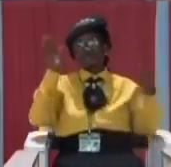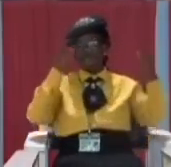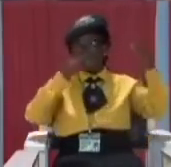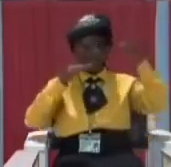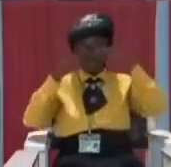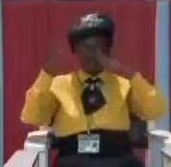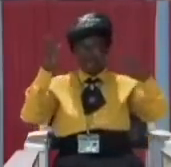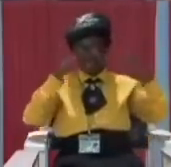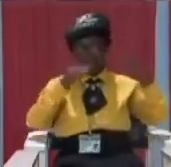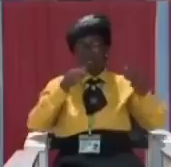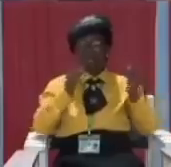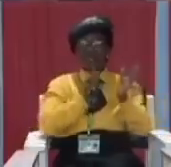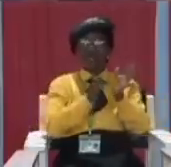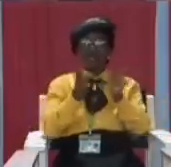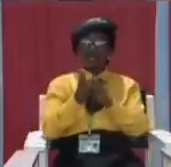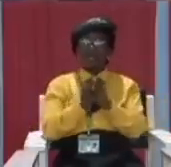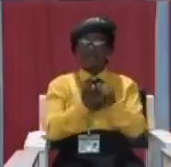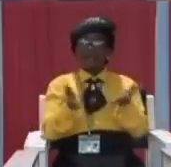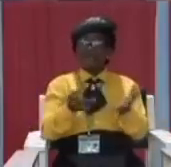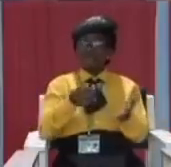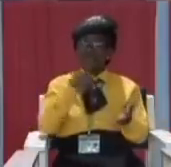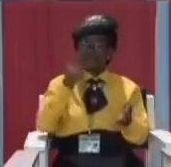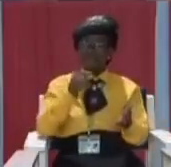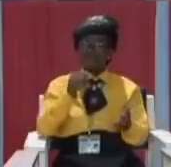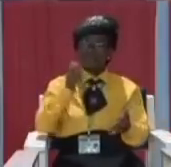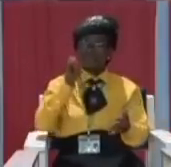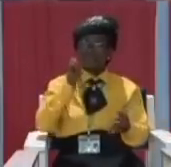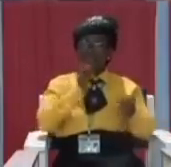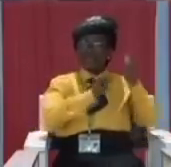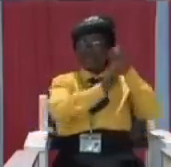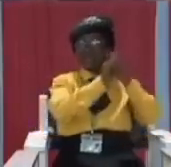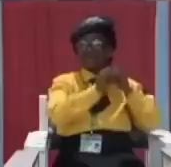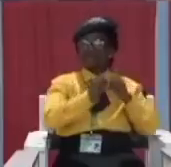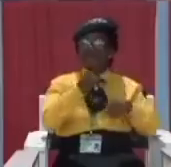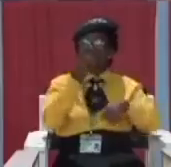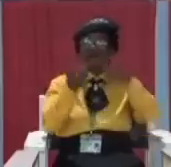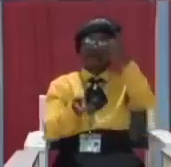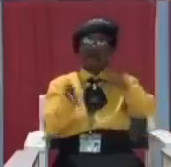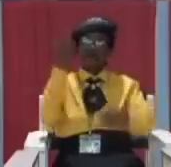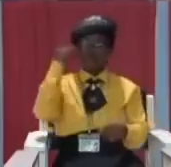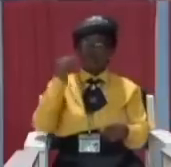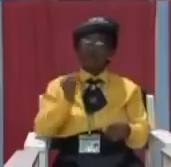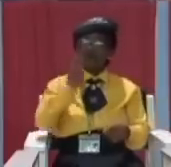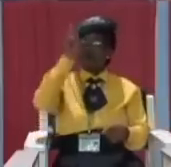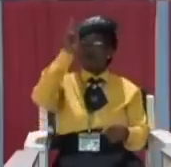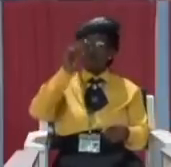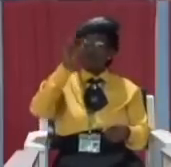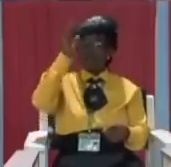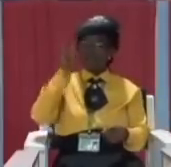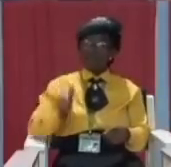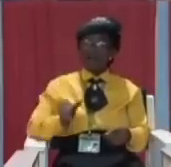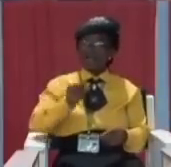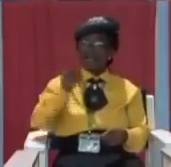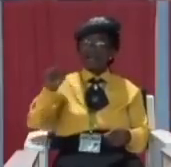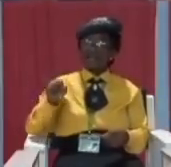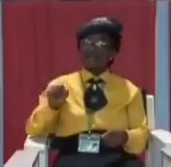The Bible said Elijah went up by a wild wind to heaven.